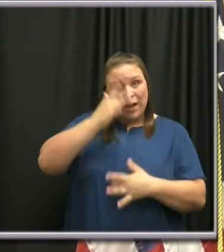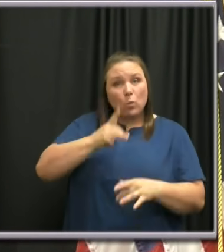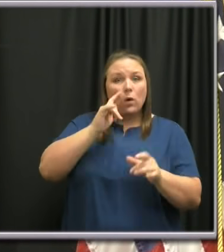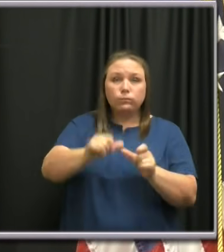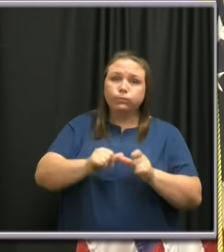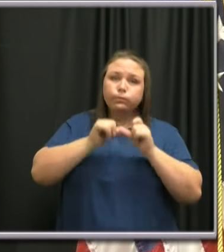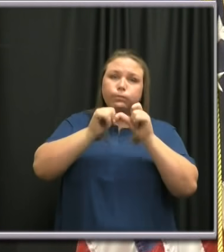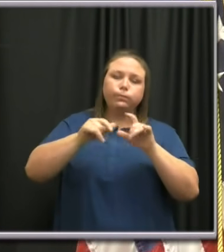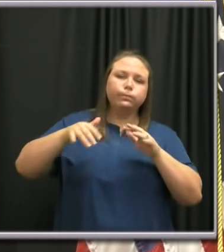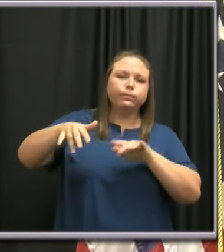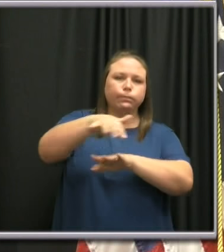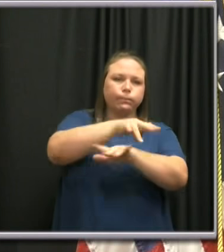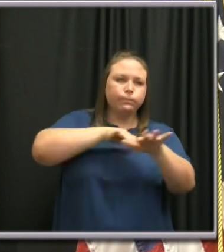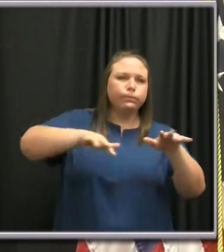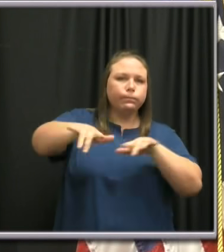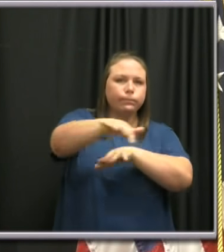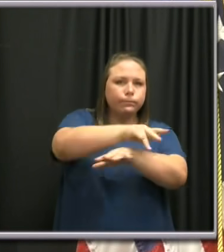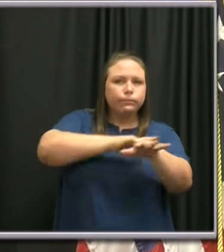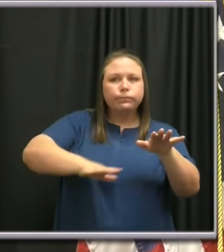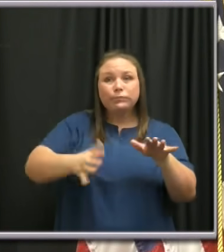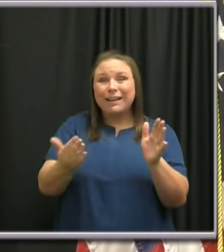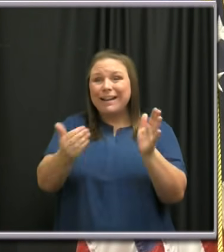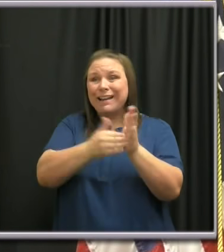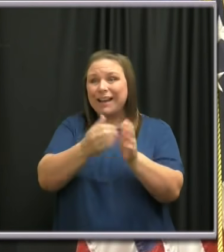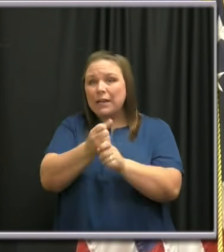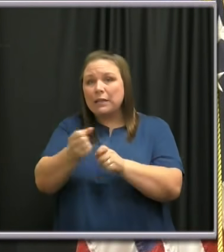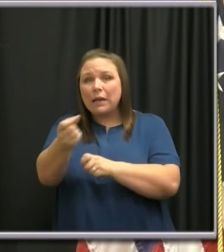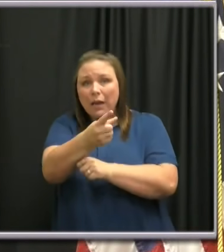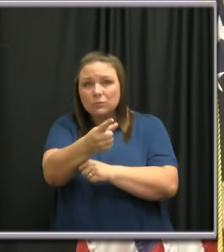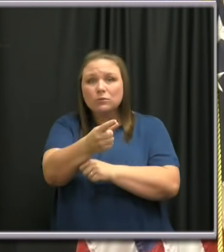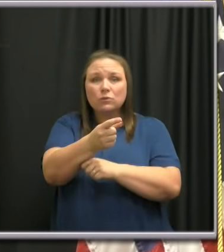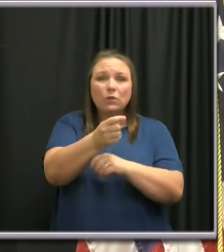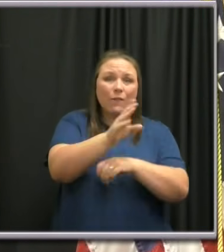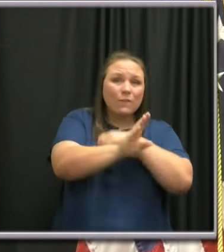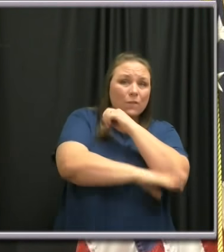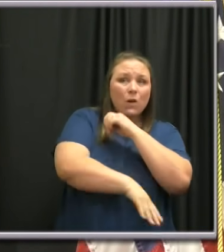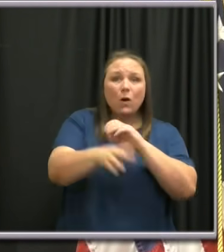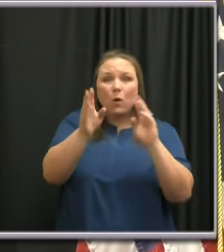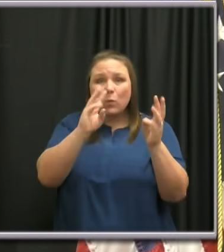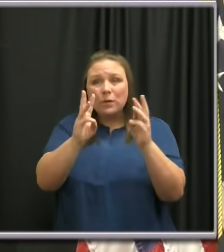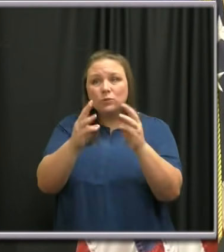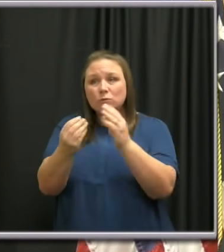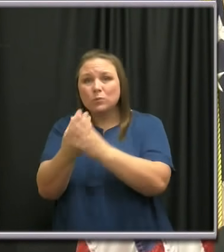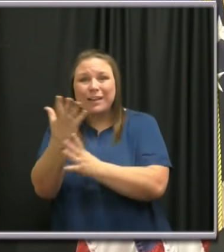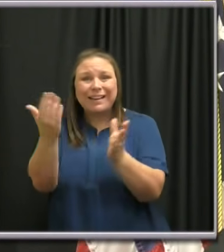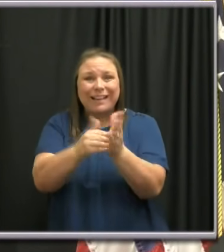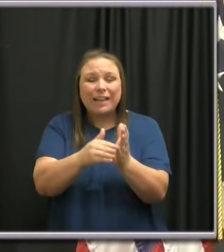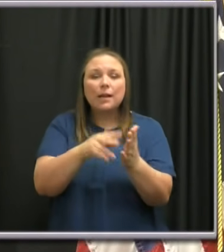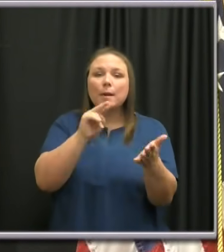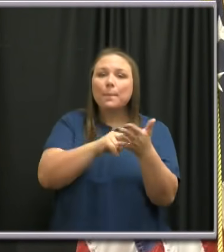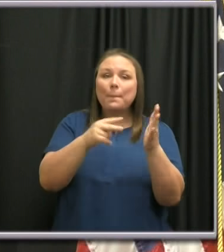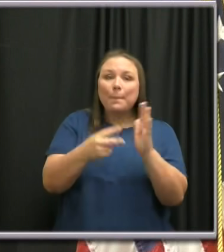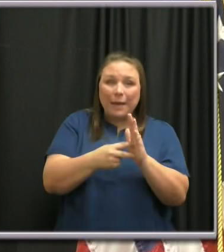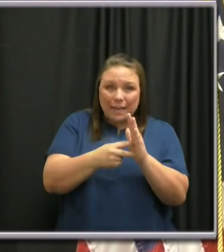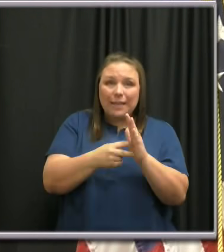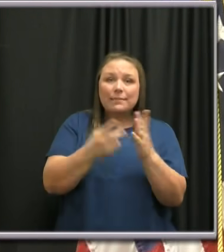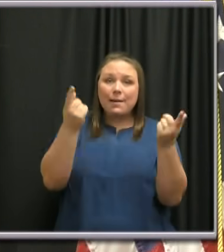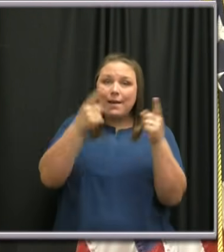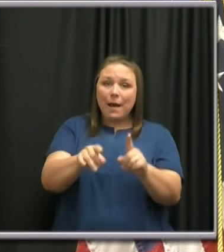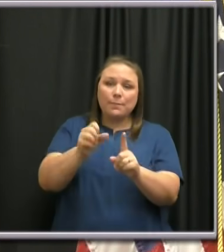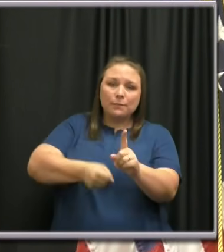be in circulation in the coming winter, fall and winter. And what that means is we could be dealing with an outbreak of